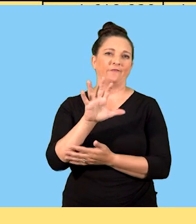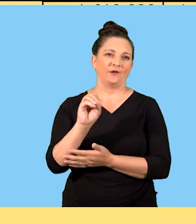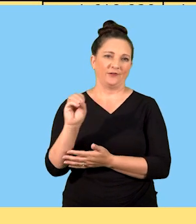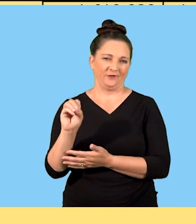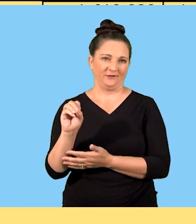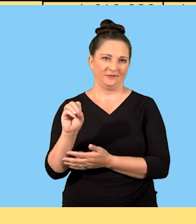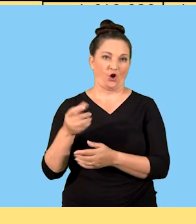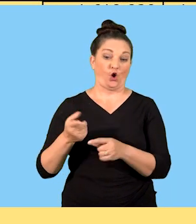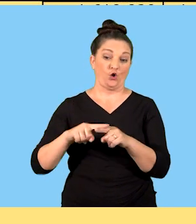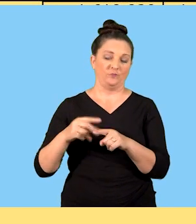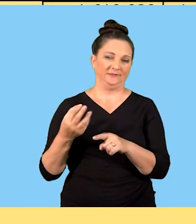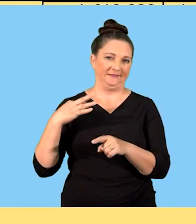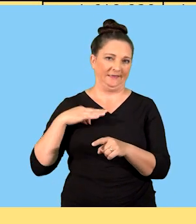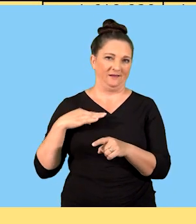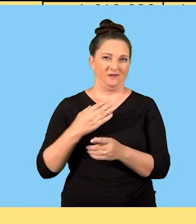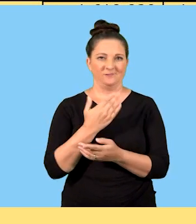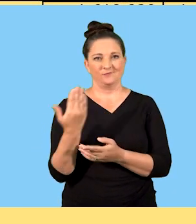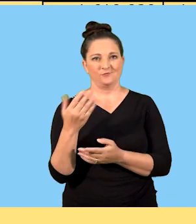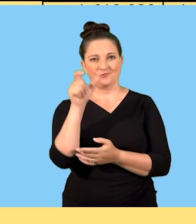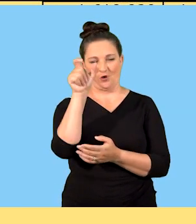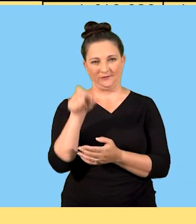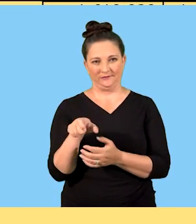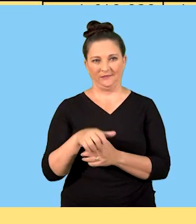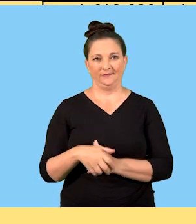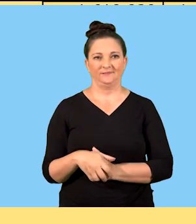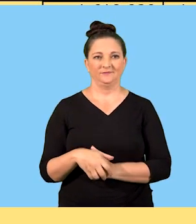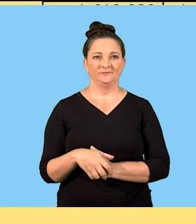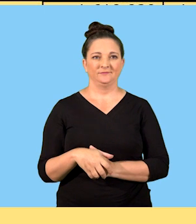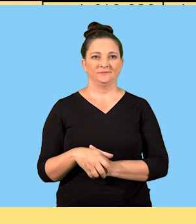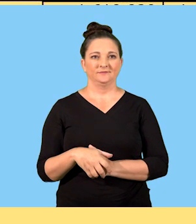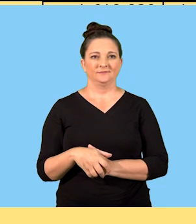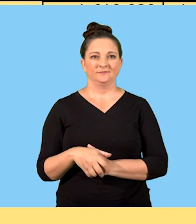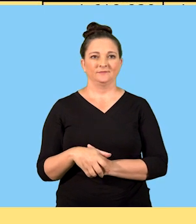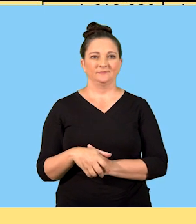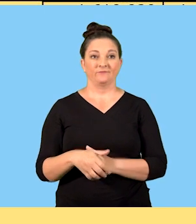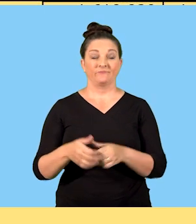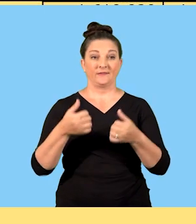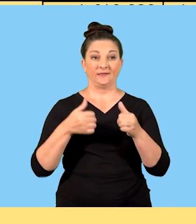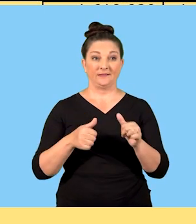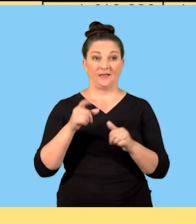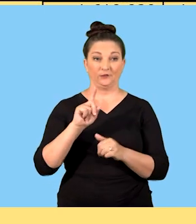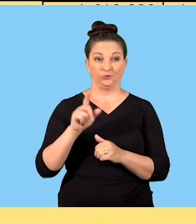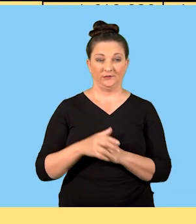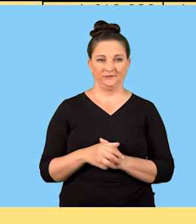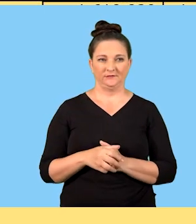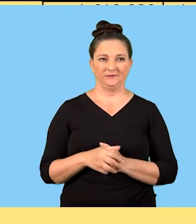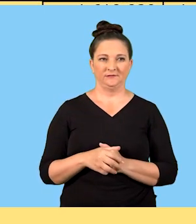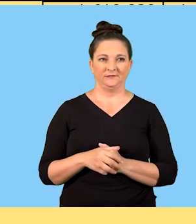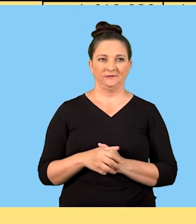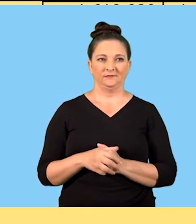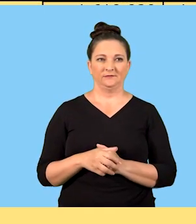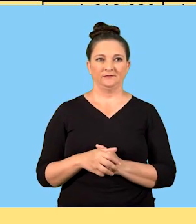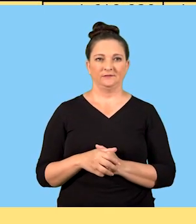16,500. You have brought your commission income to the credit side. The next